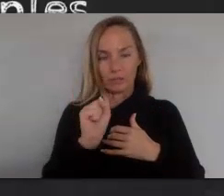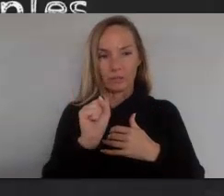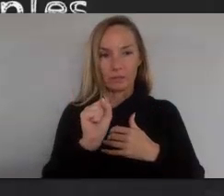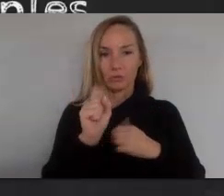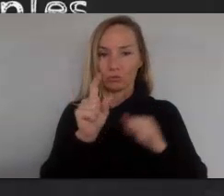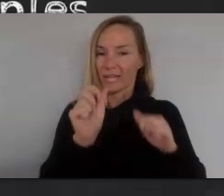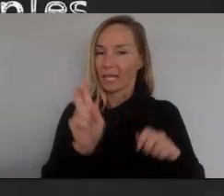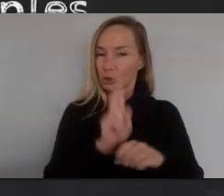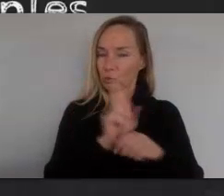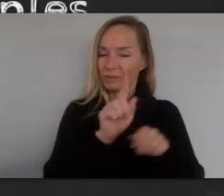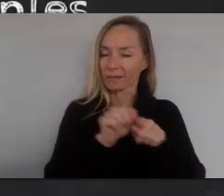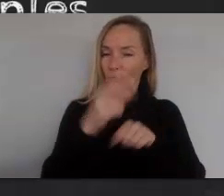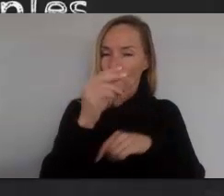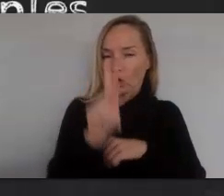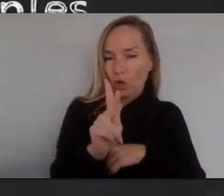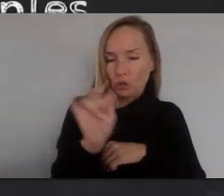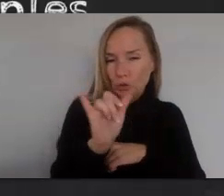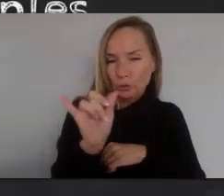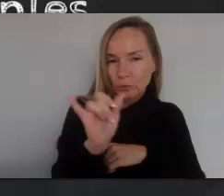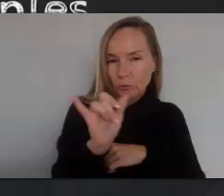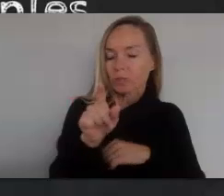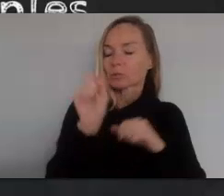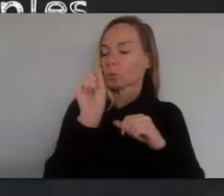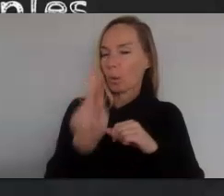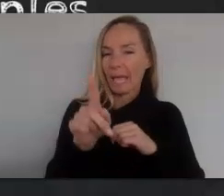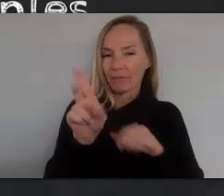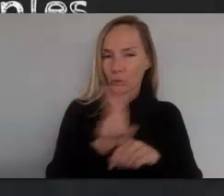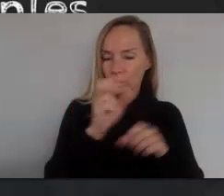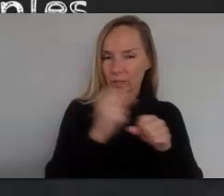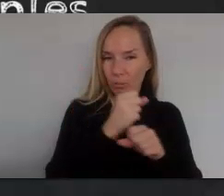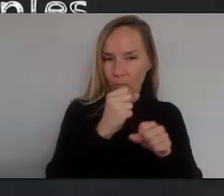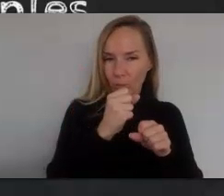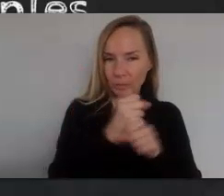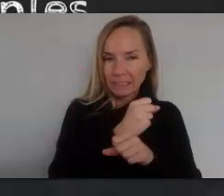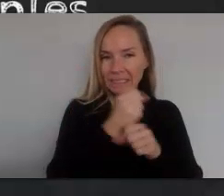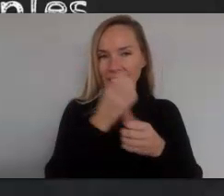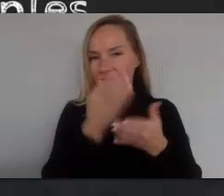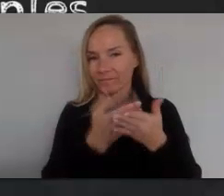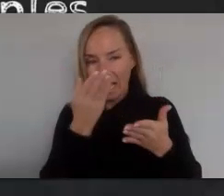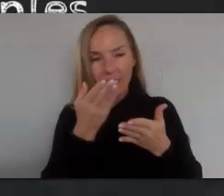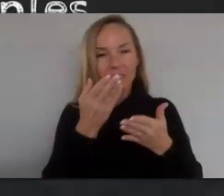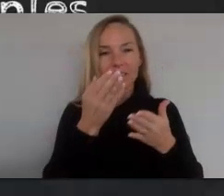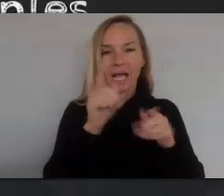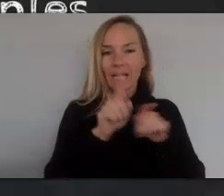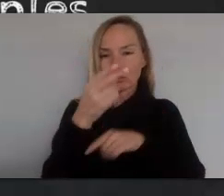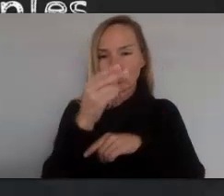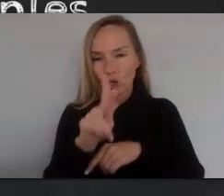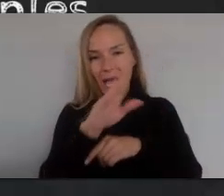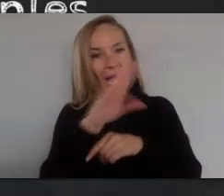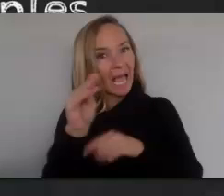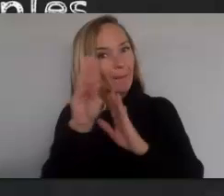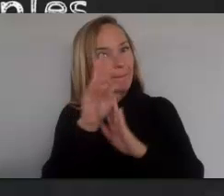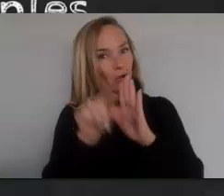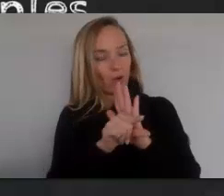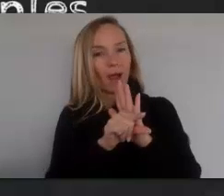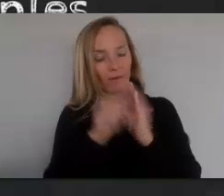as your hook. It's okay if you use a fact or statistic as both your hook and background information, as long as those two facts